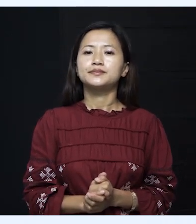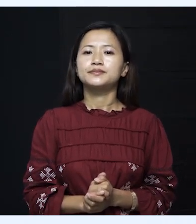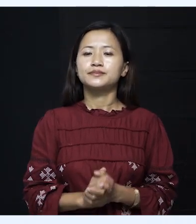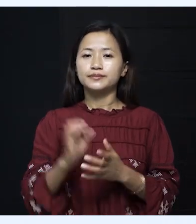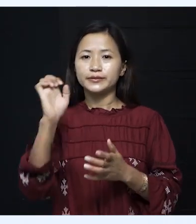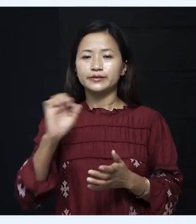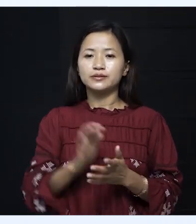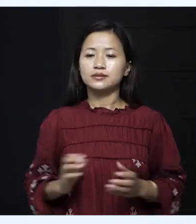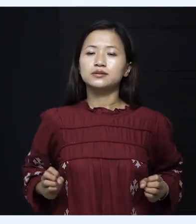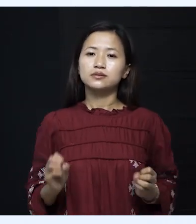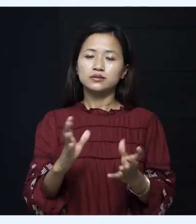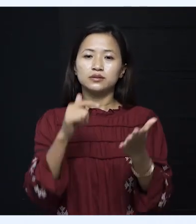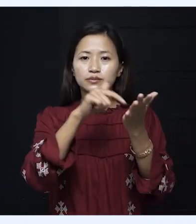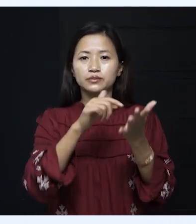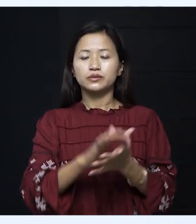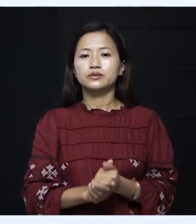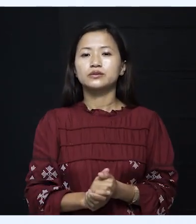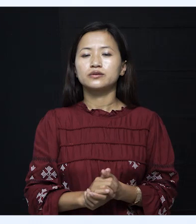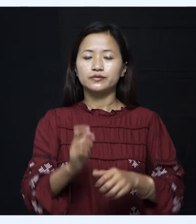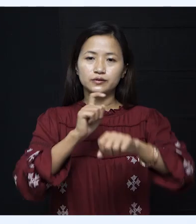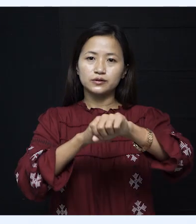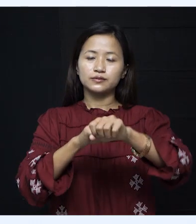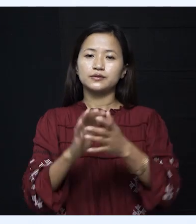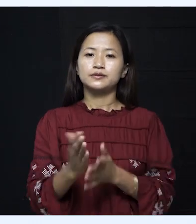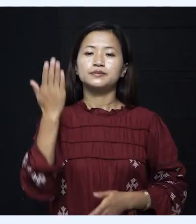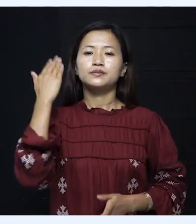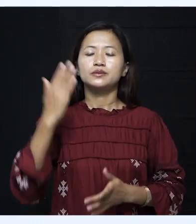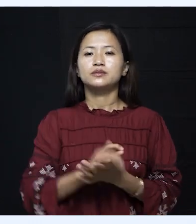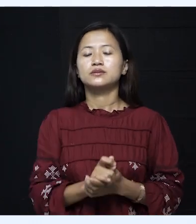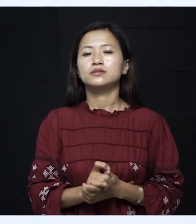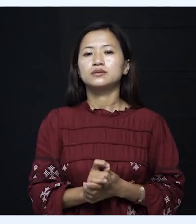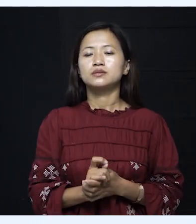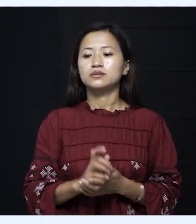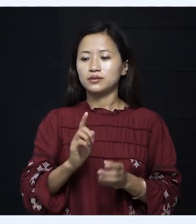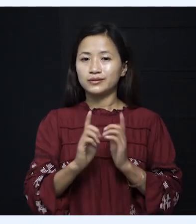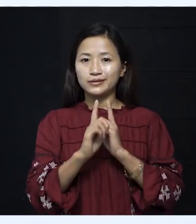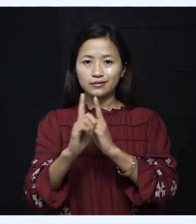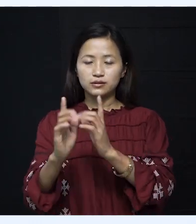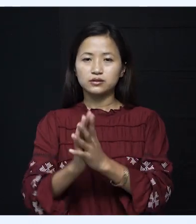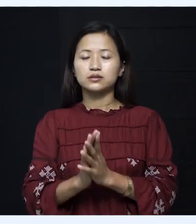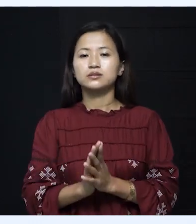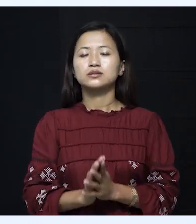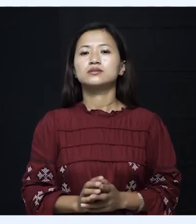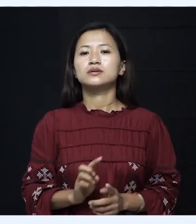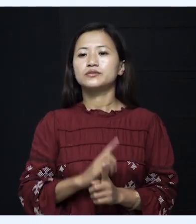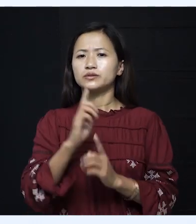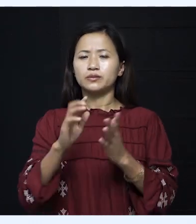An event that started at a point of time in the past and leading up to the